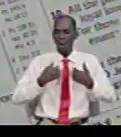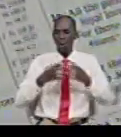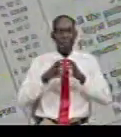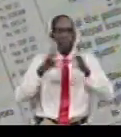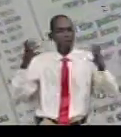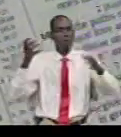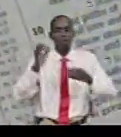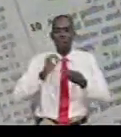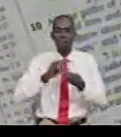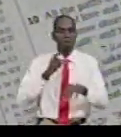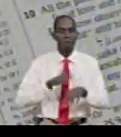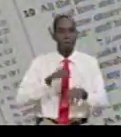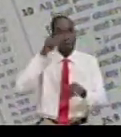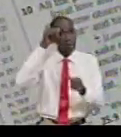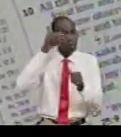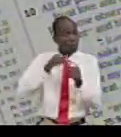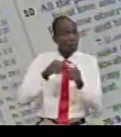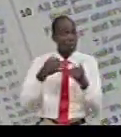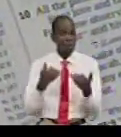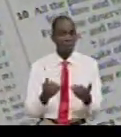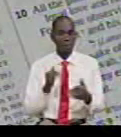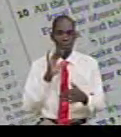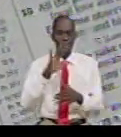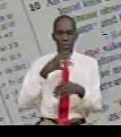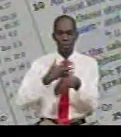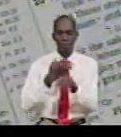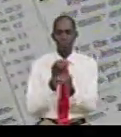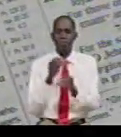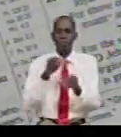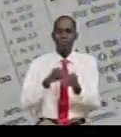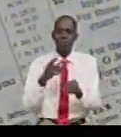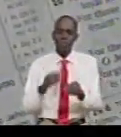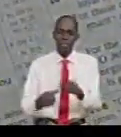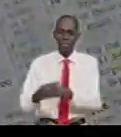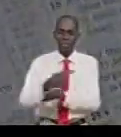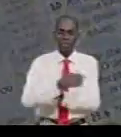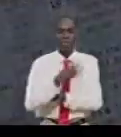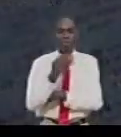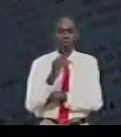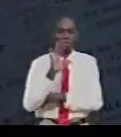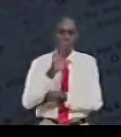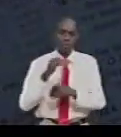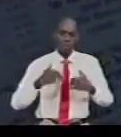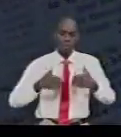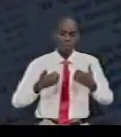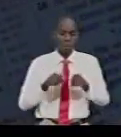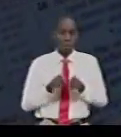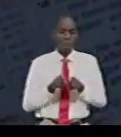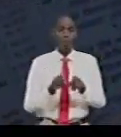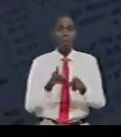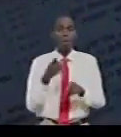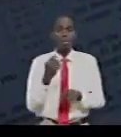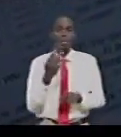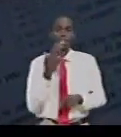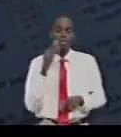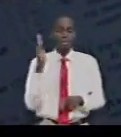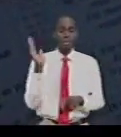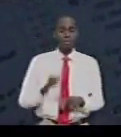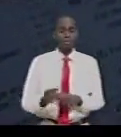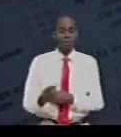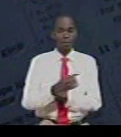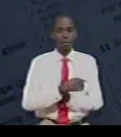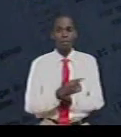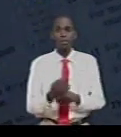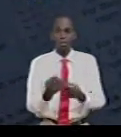time. Remember now, the Creator, in the days of thy youth, while the evil days